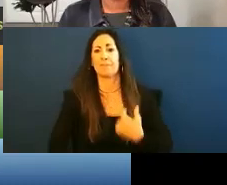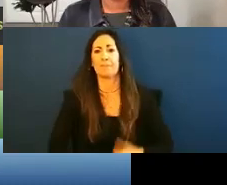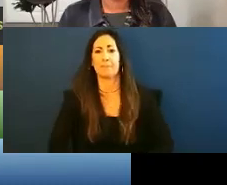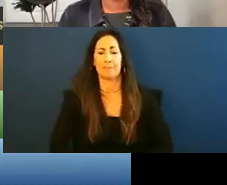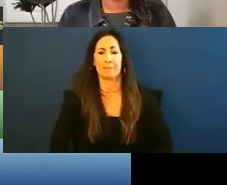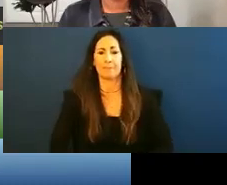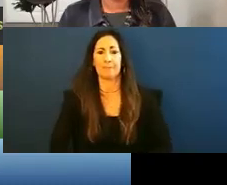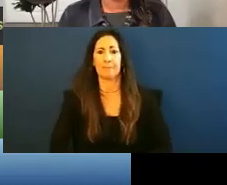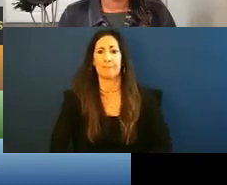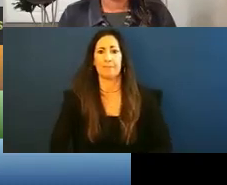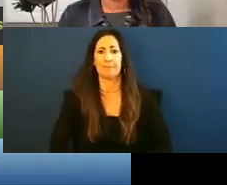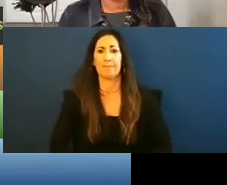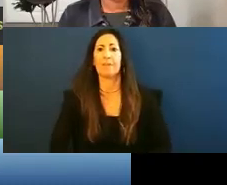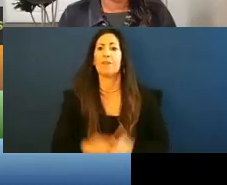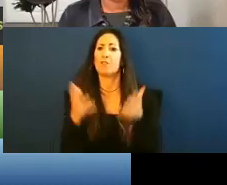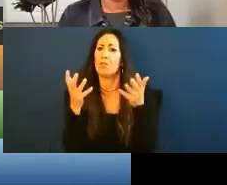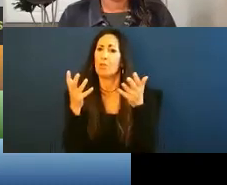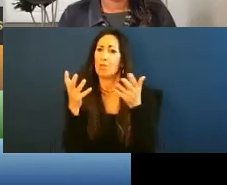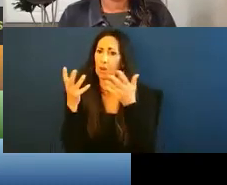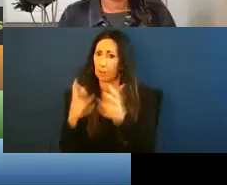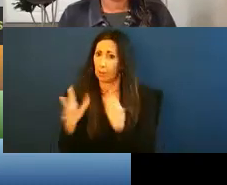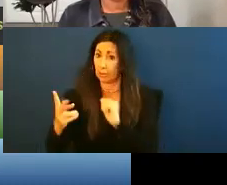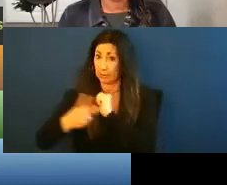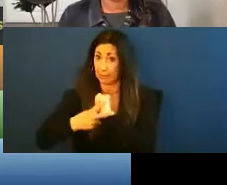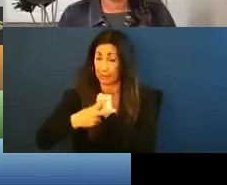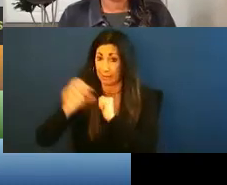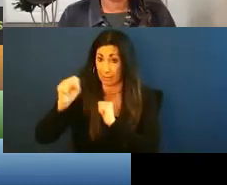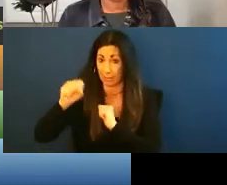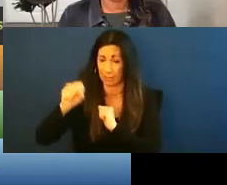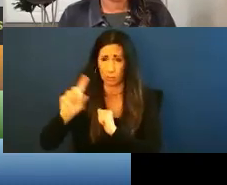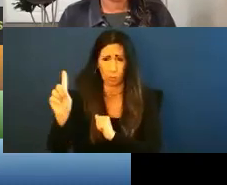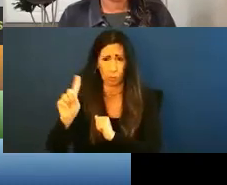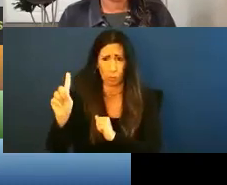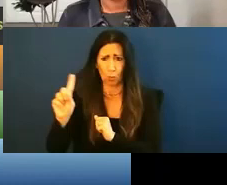Saved it. Where did you go?